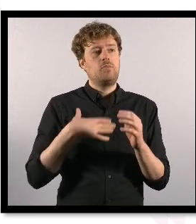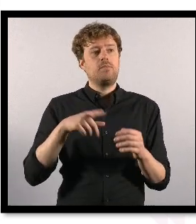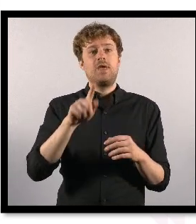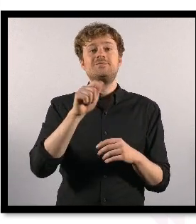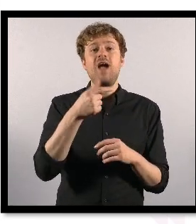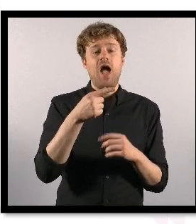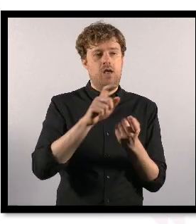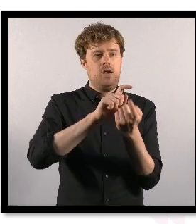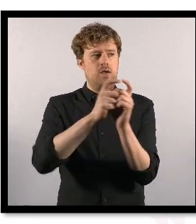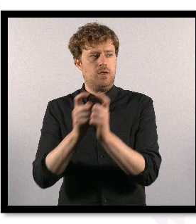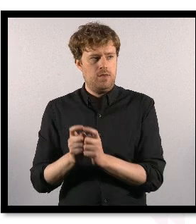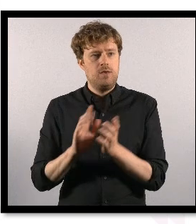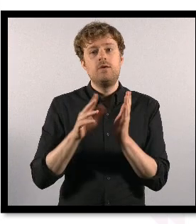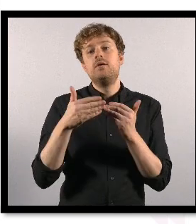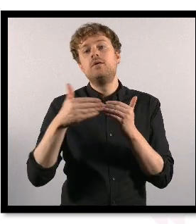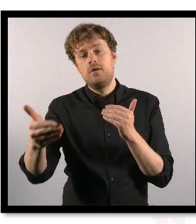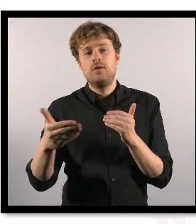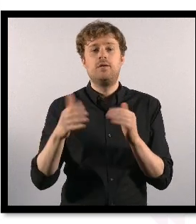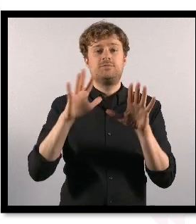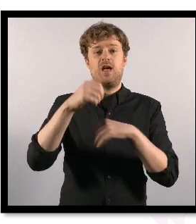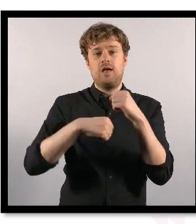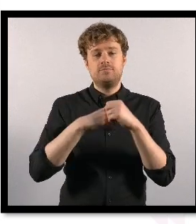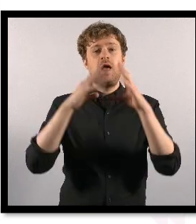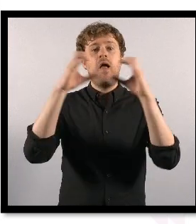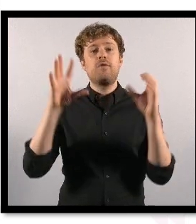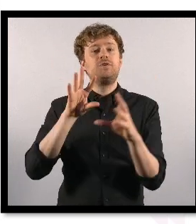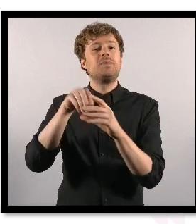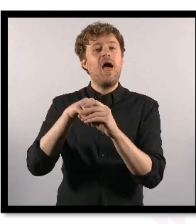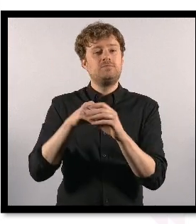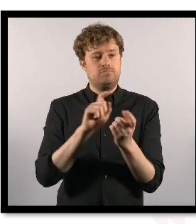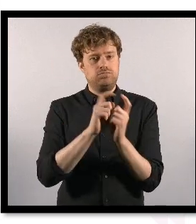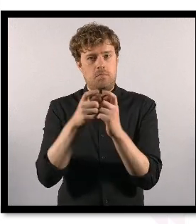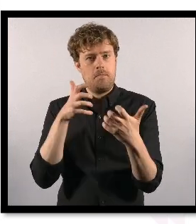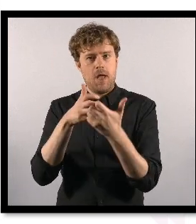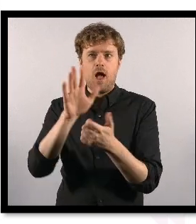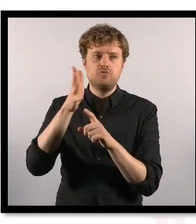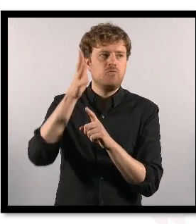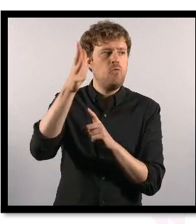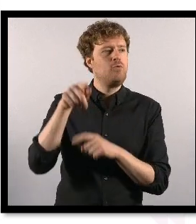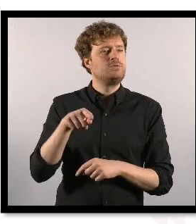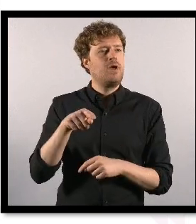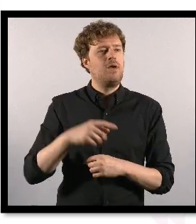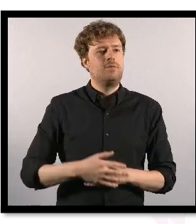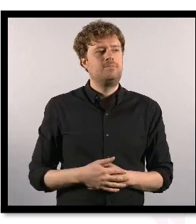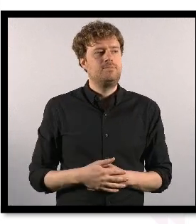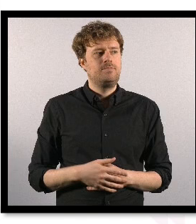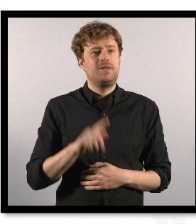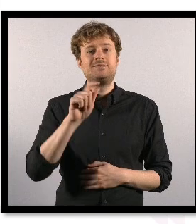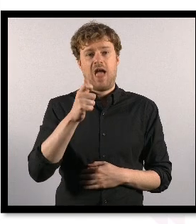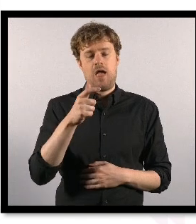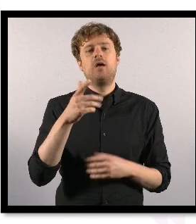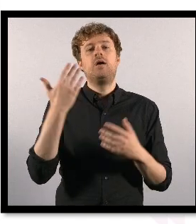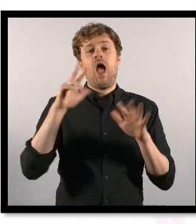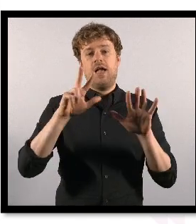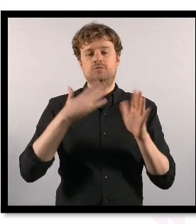with the tags and the projects within the ecosystem. And the last thing I'm going to mention is do check the issue 1527. I know